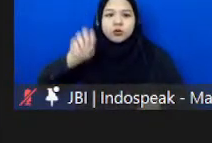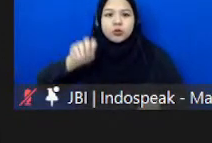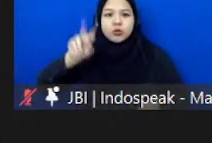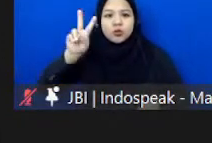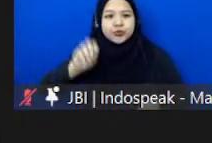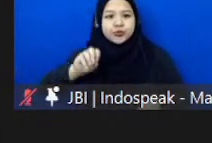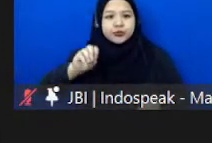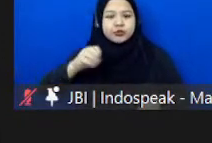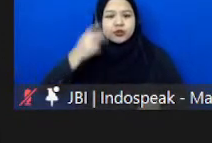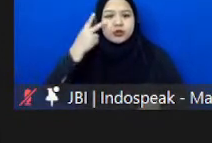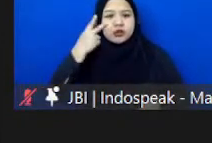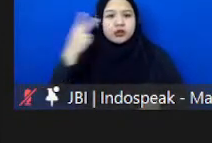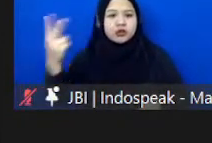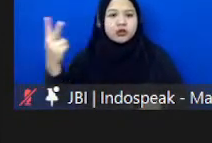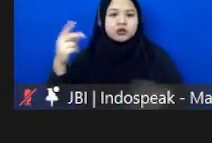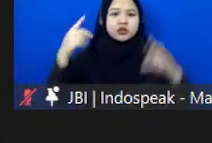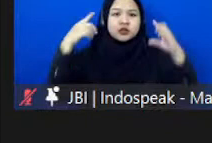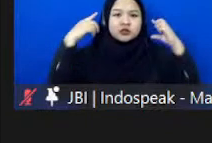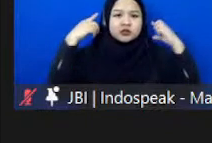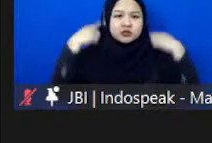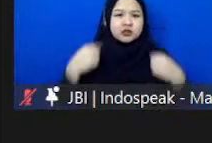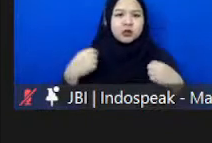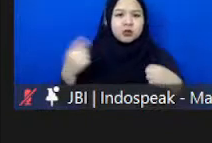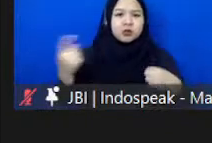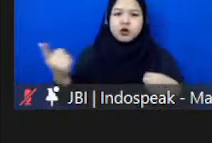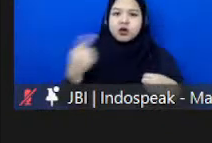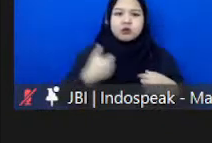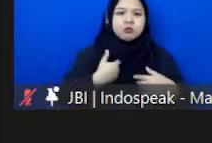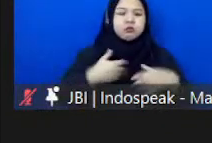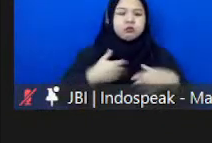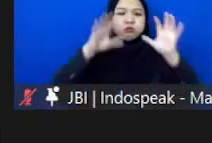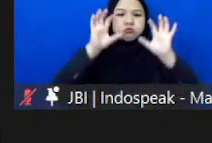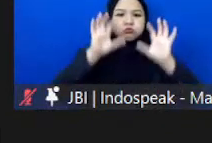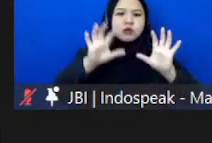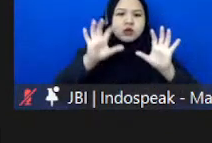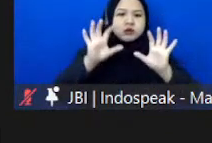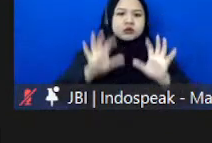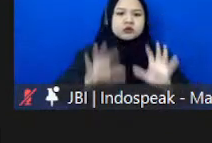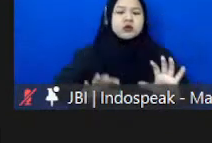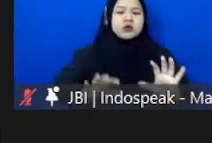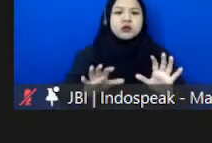that in Java over here, the most of the